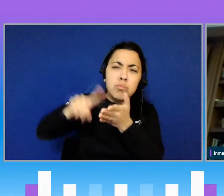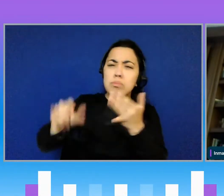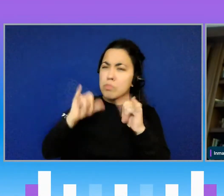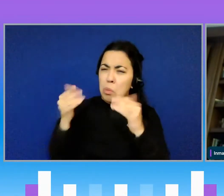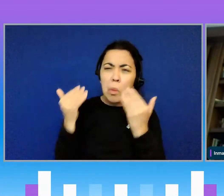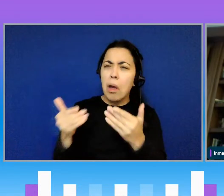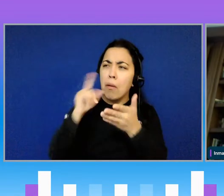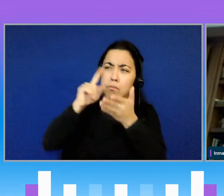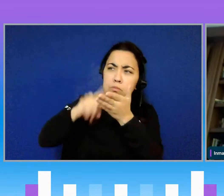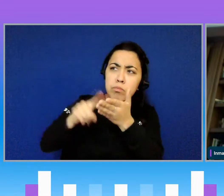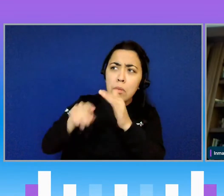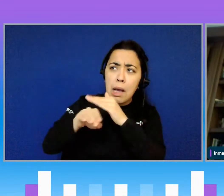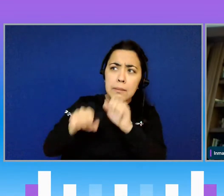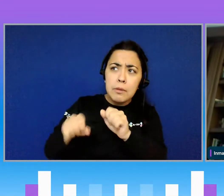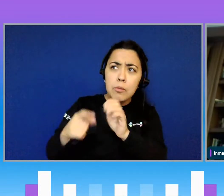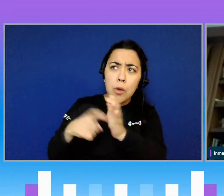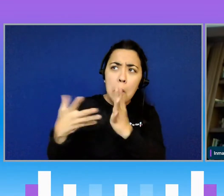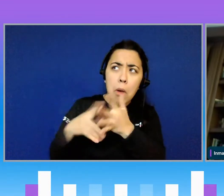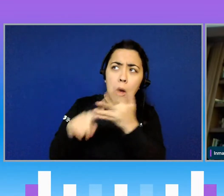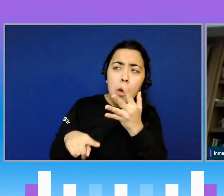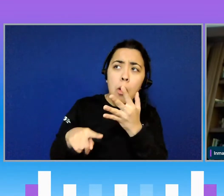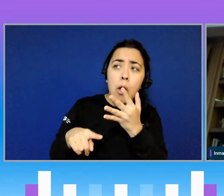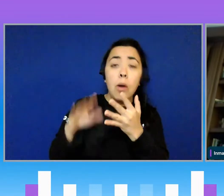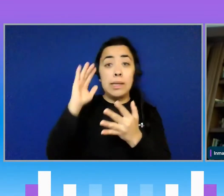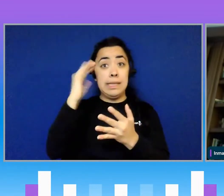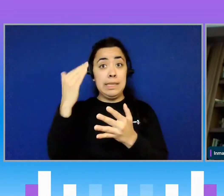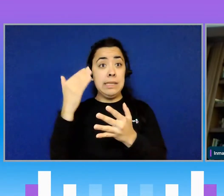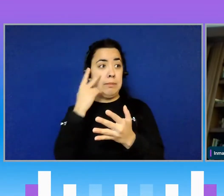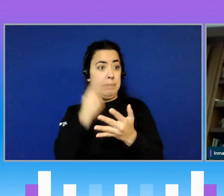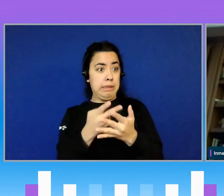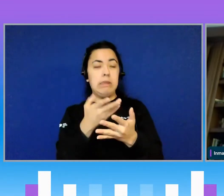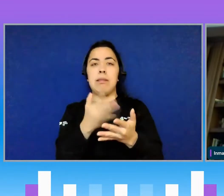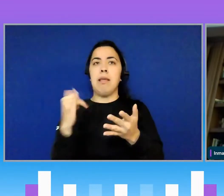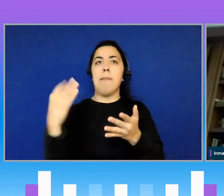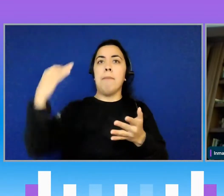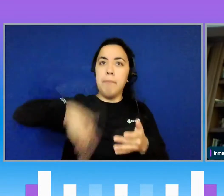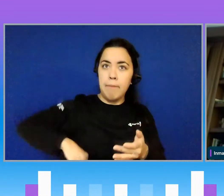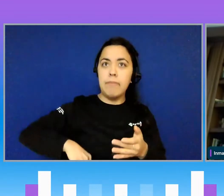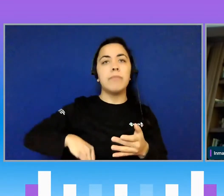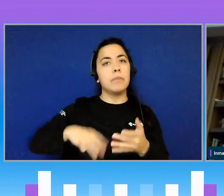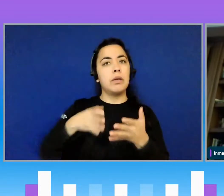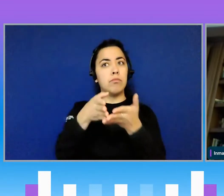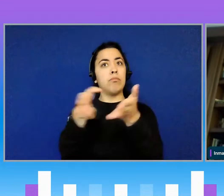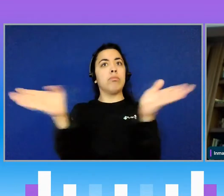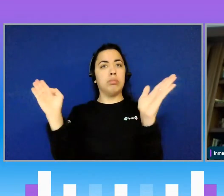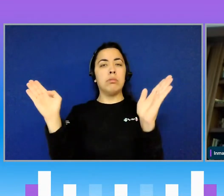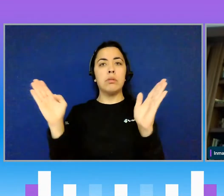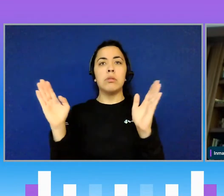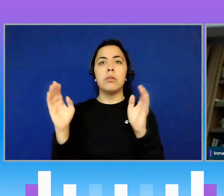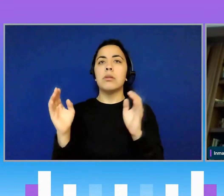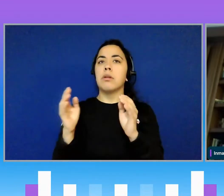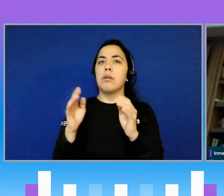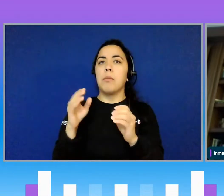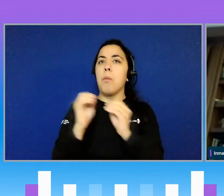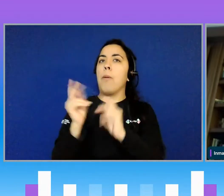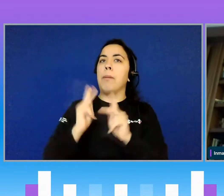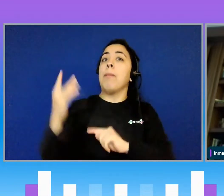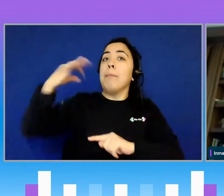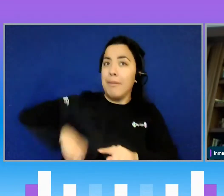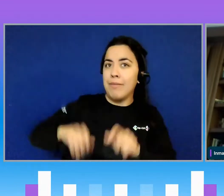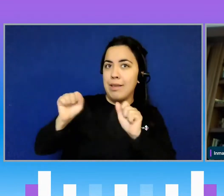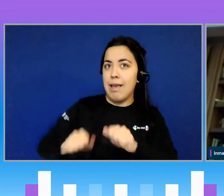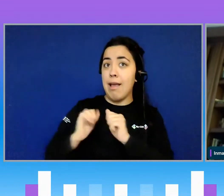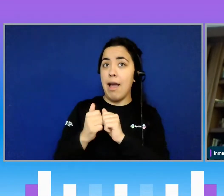at the benefits that these accessibility requirements would bring to their products and